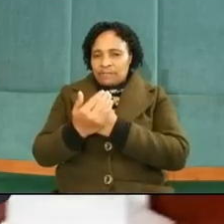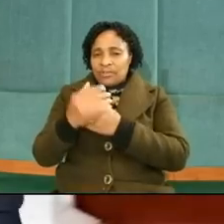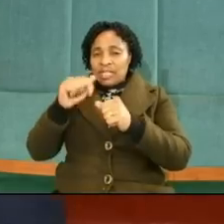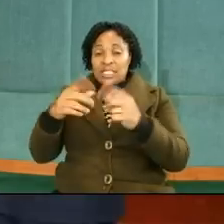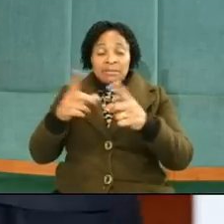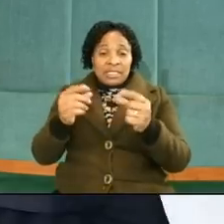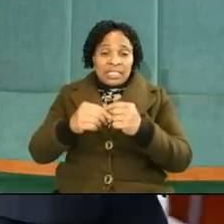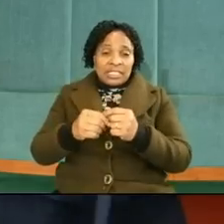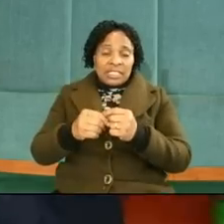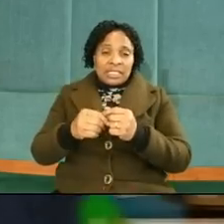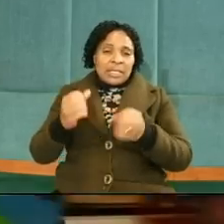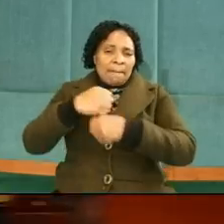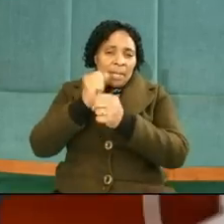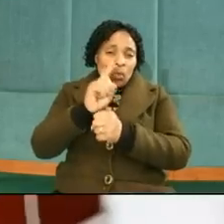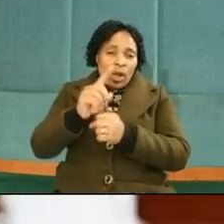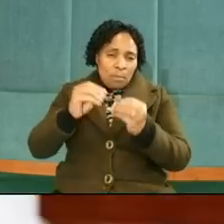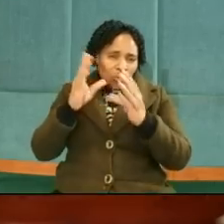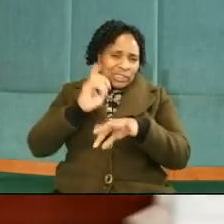is designed,